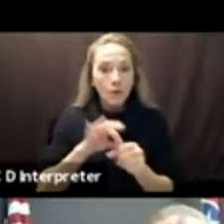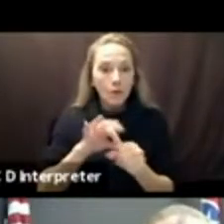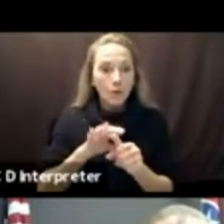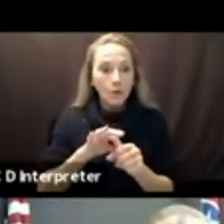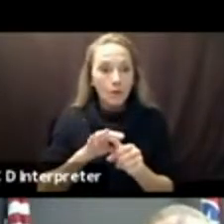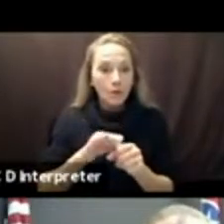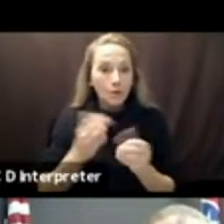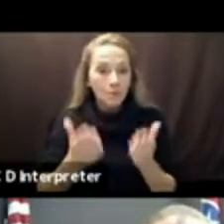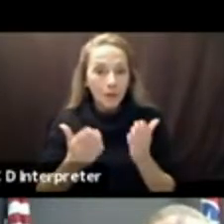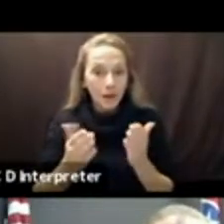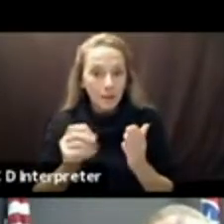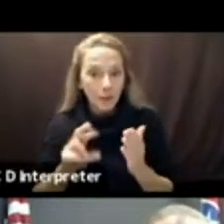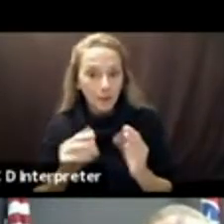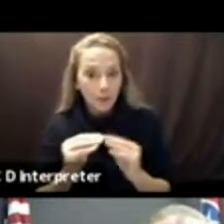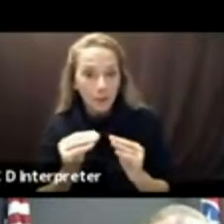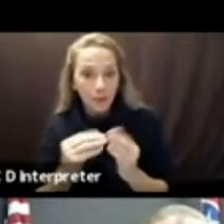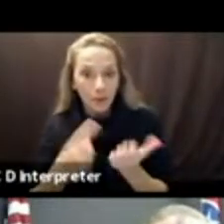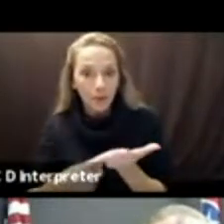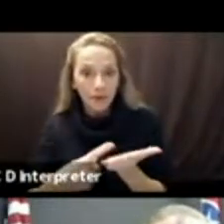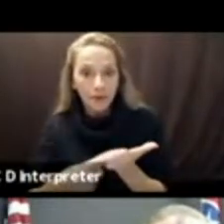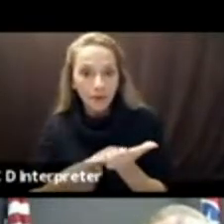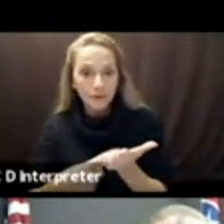more discussions on it.